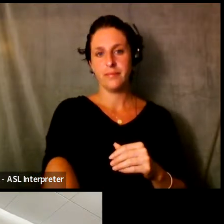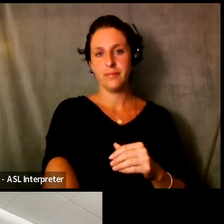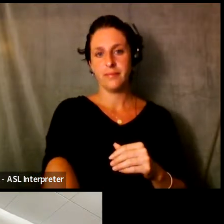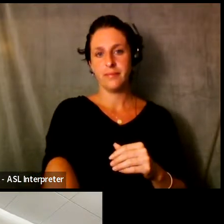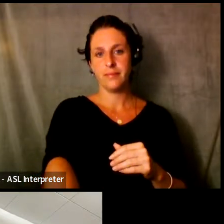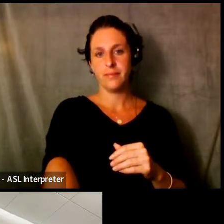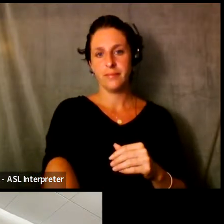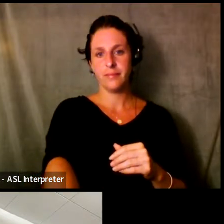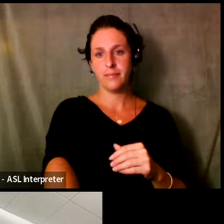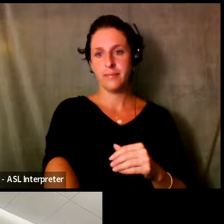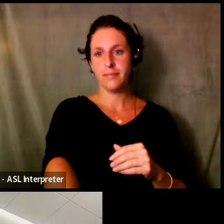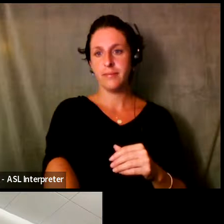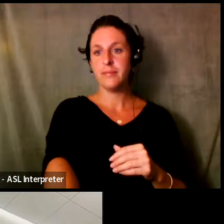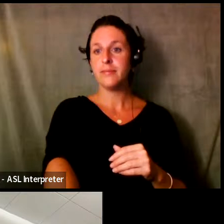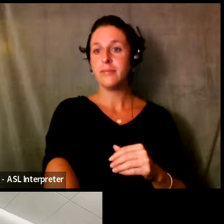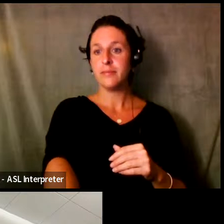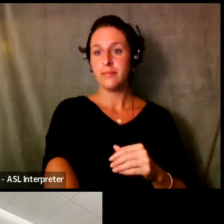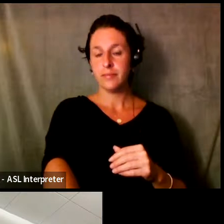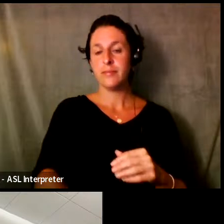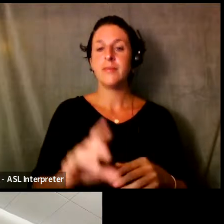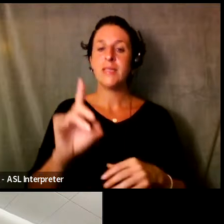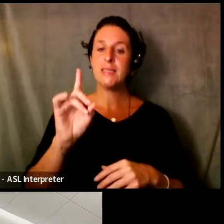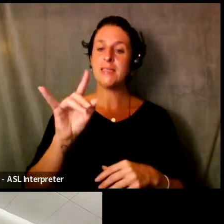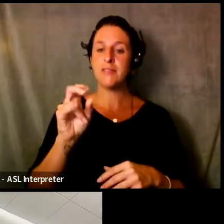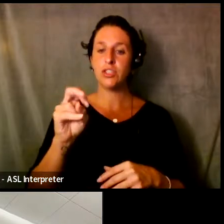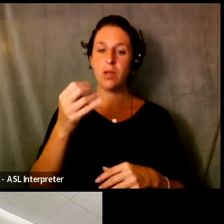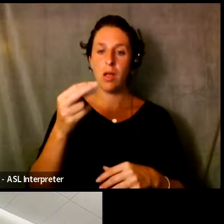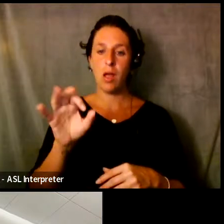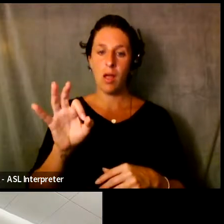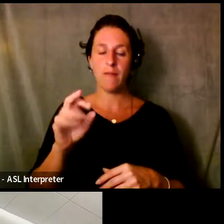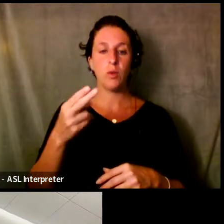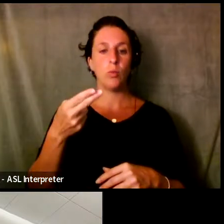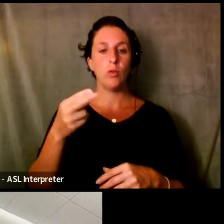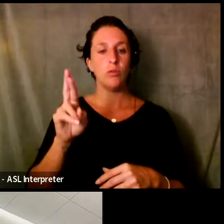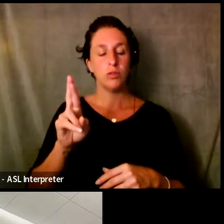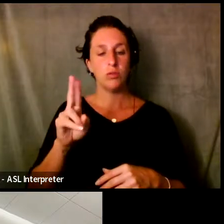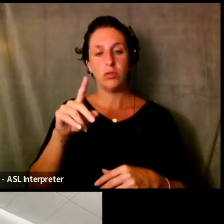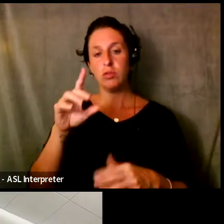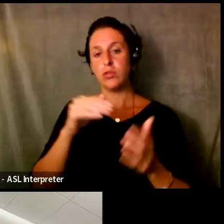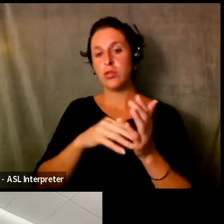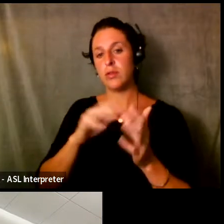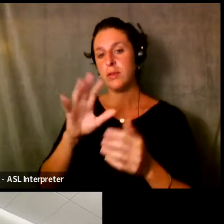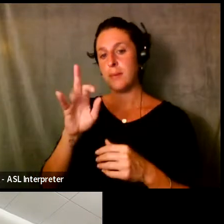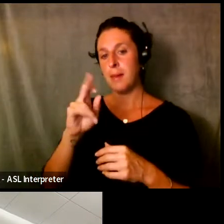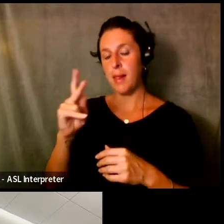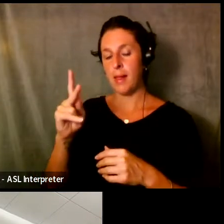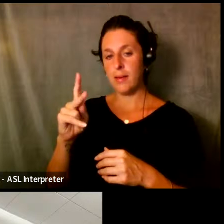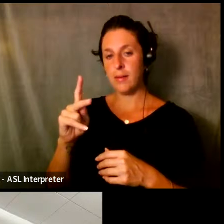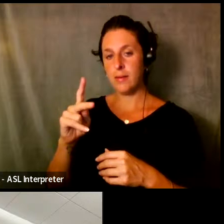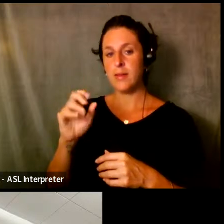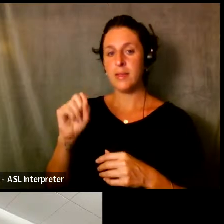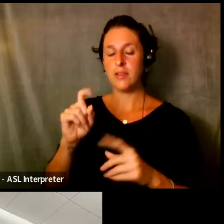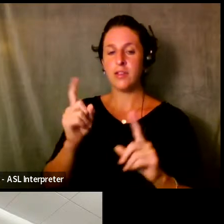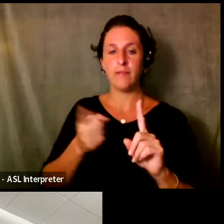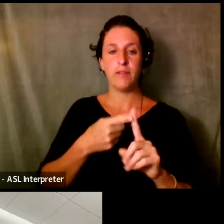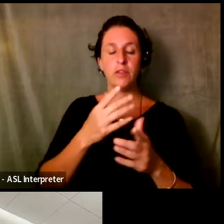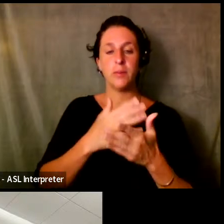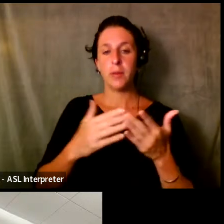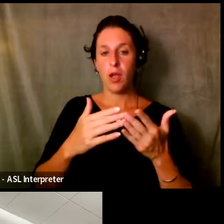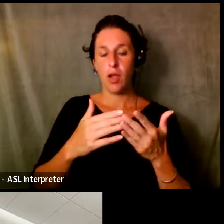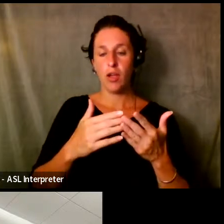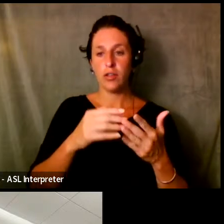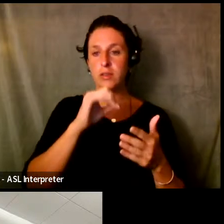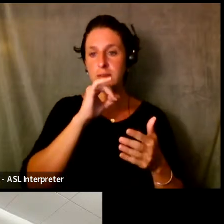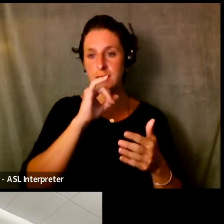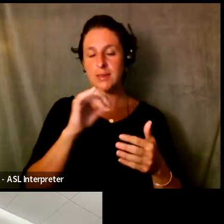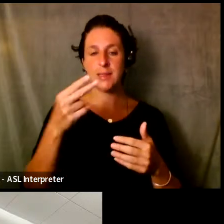Okay, we will go on to Division of Human Resources. Dr. Black. Yes, the first part is the